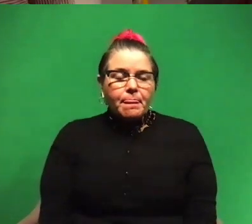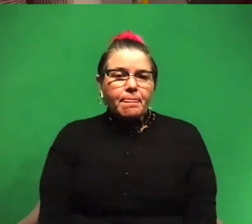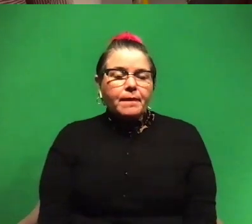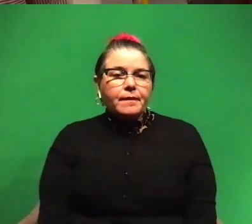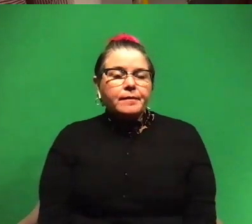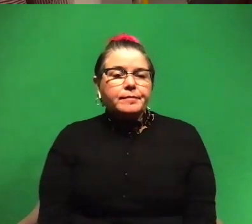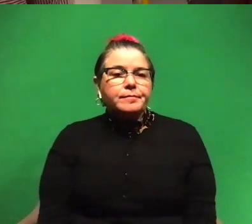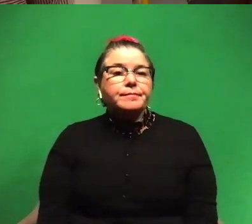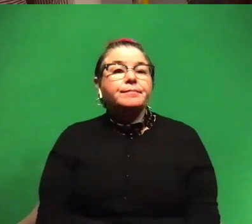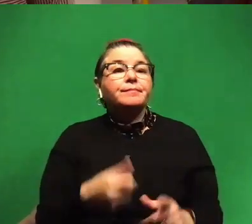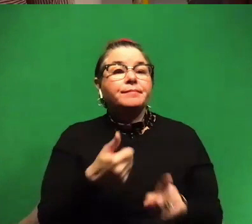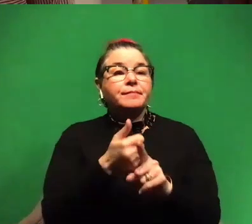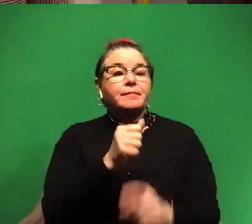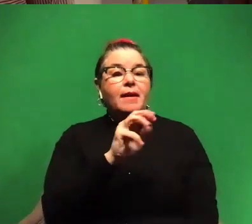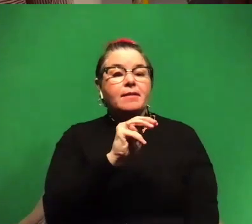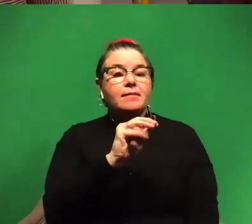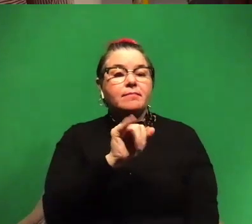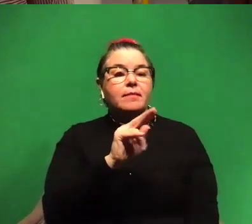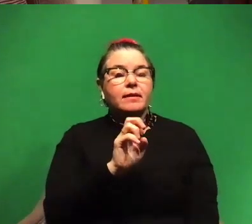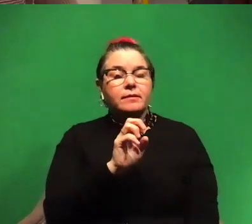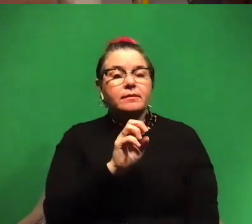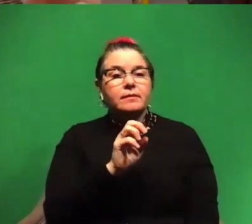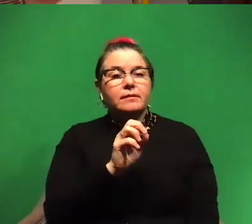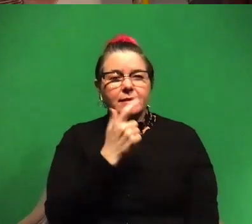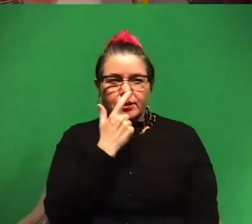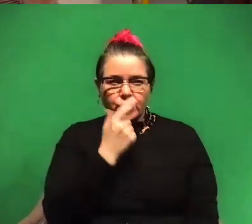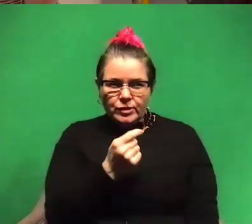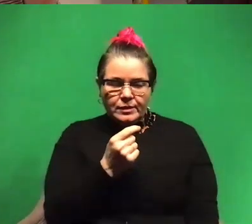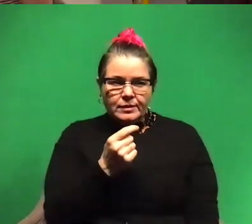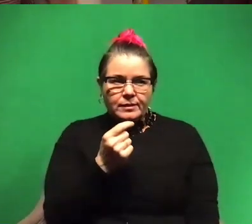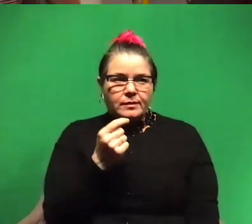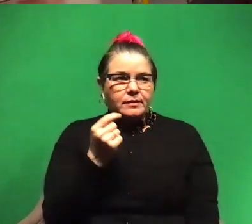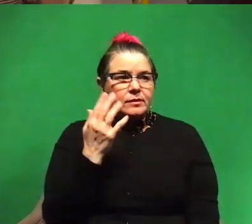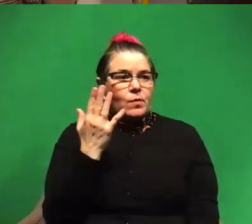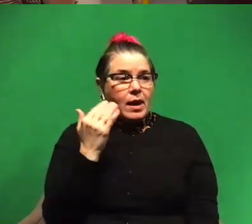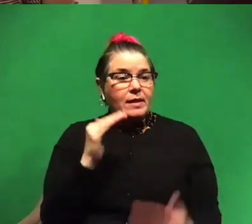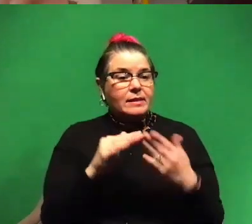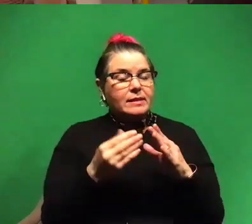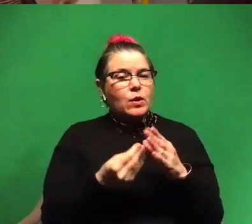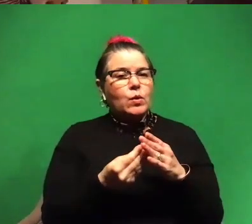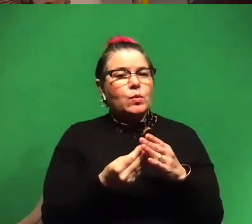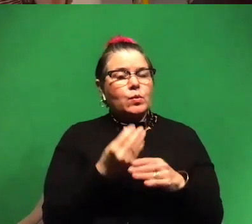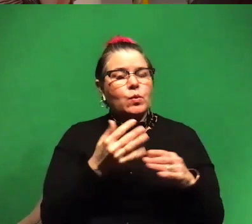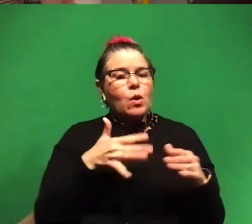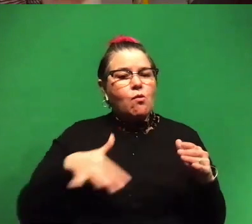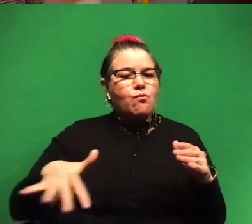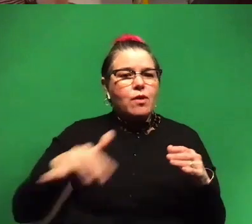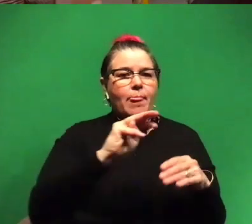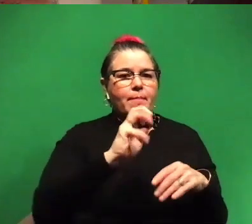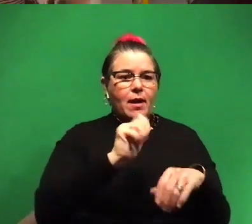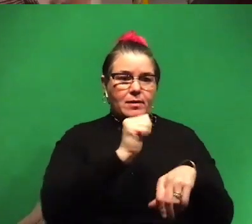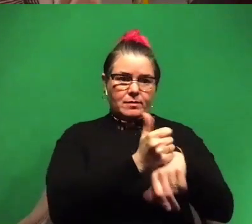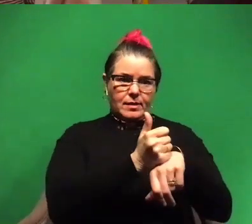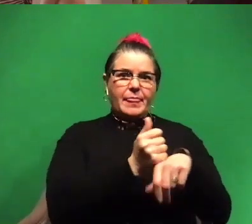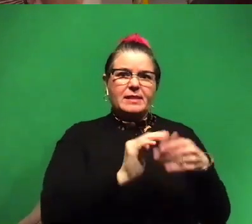But that mine is really interesting because the city grew around the mine, and so now it's